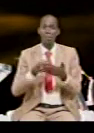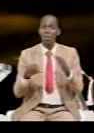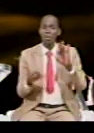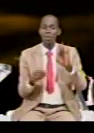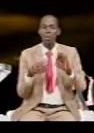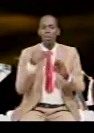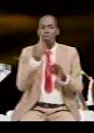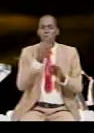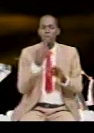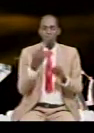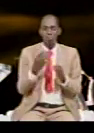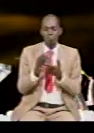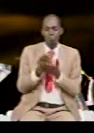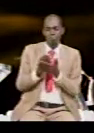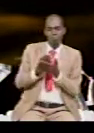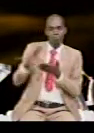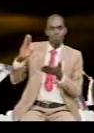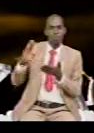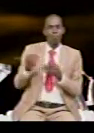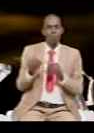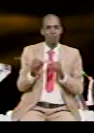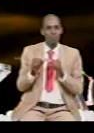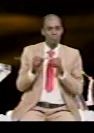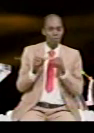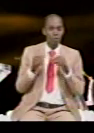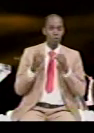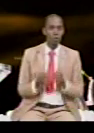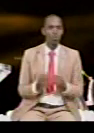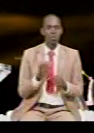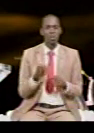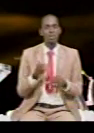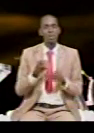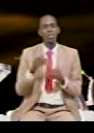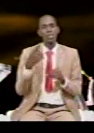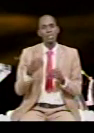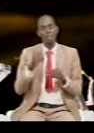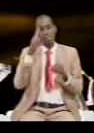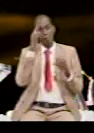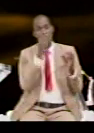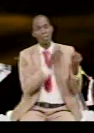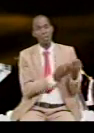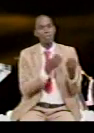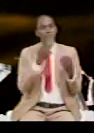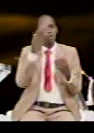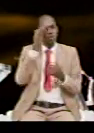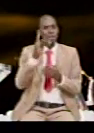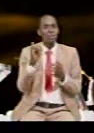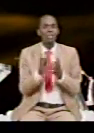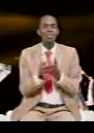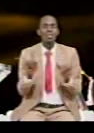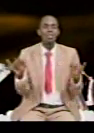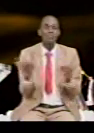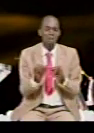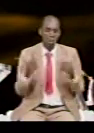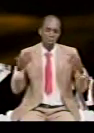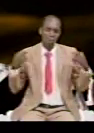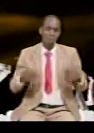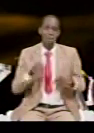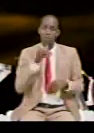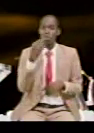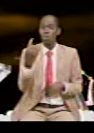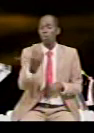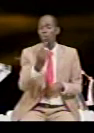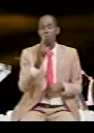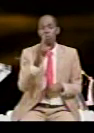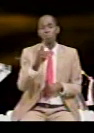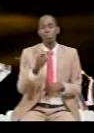"Whom resist steadfast in the faith, knowing that the same affliction," you are not the only one, Christian.